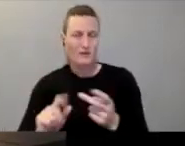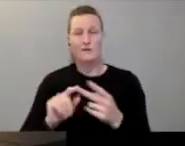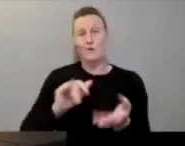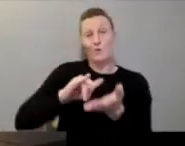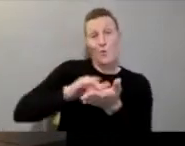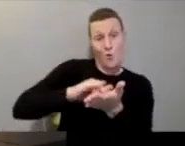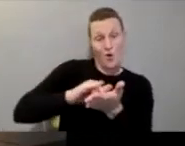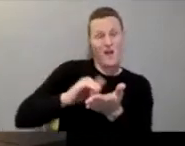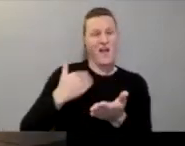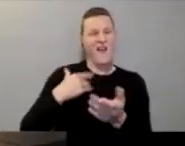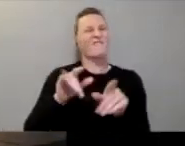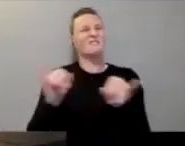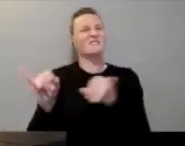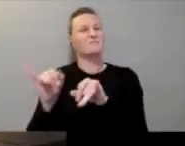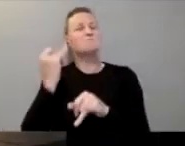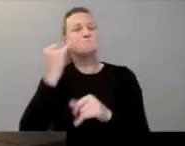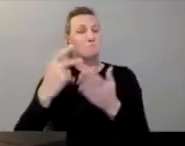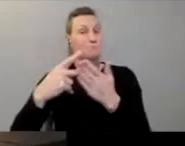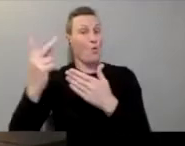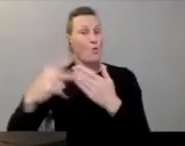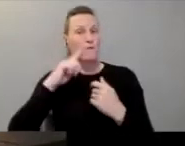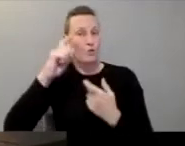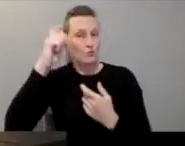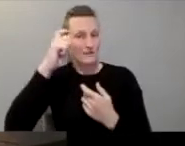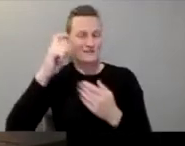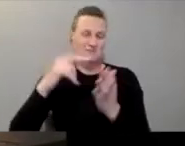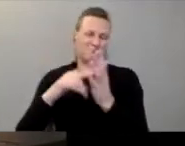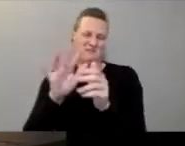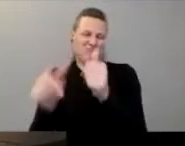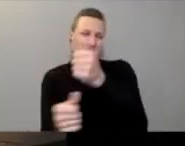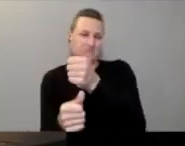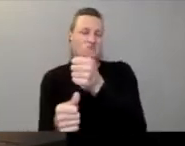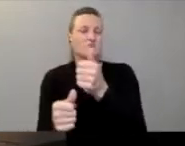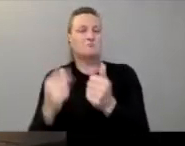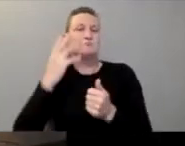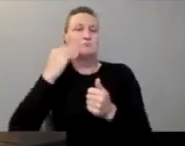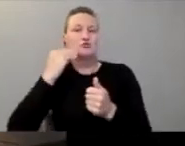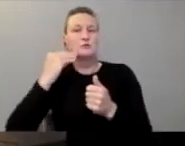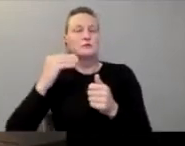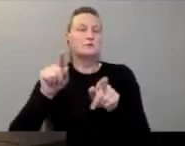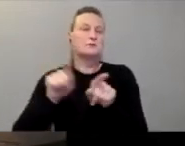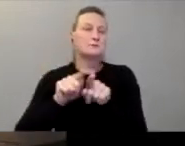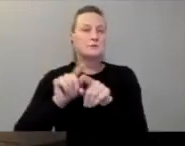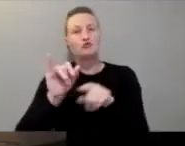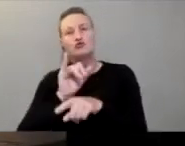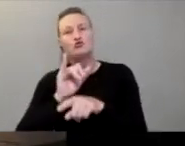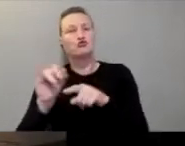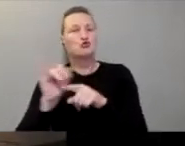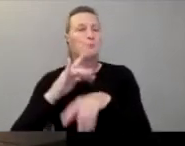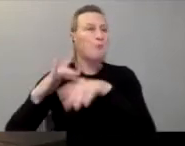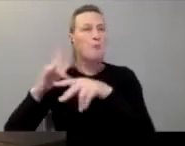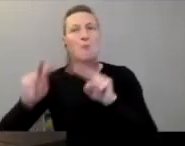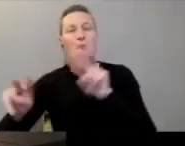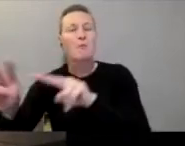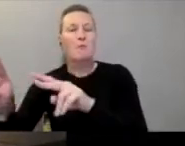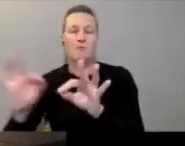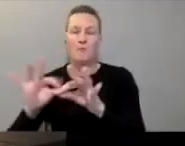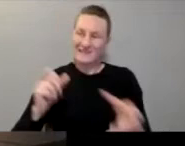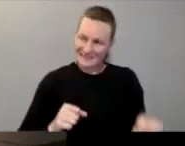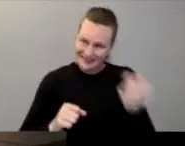community section is to continue supporting the activity within the public realm of existing